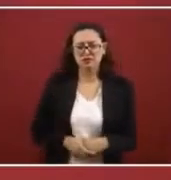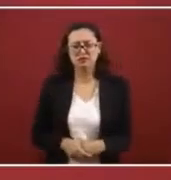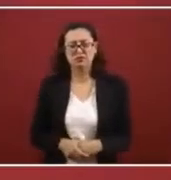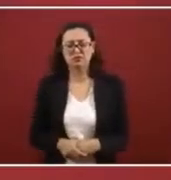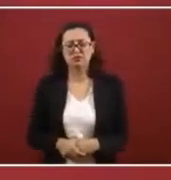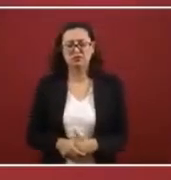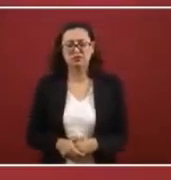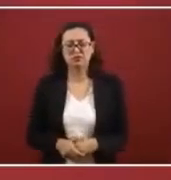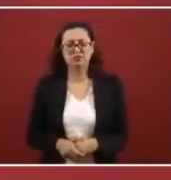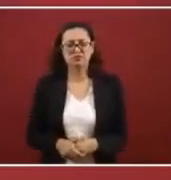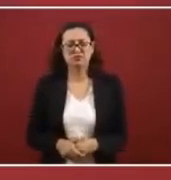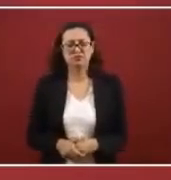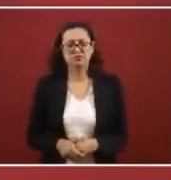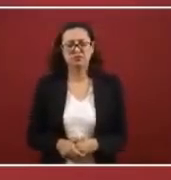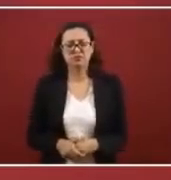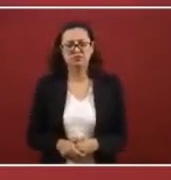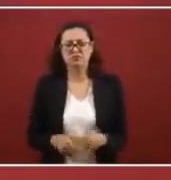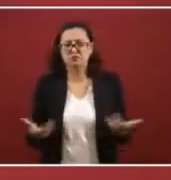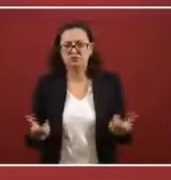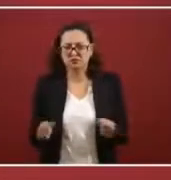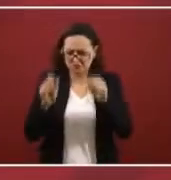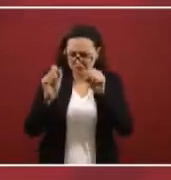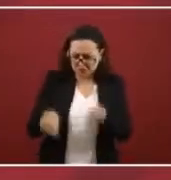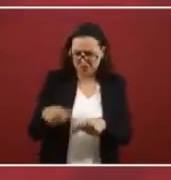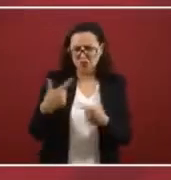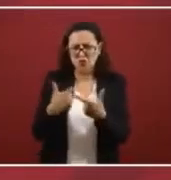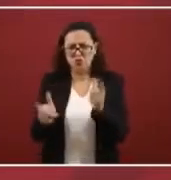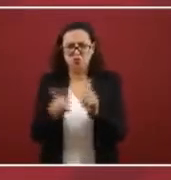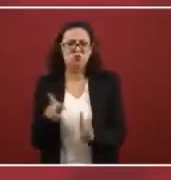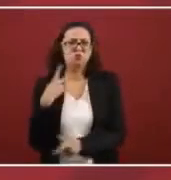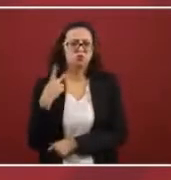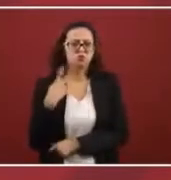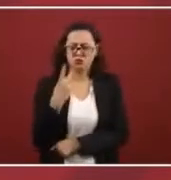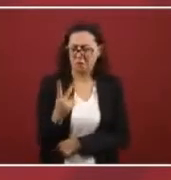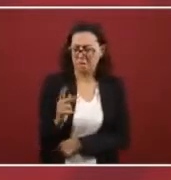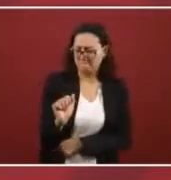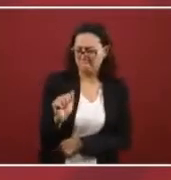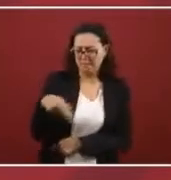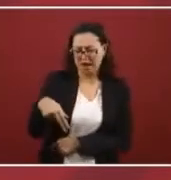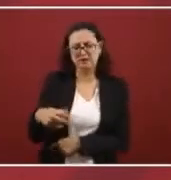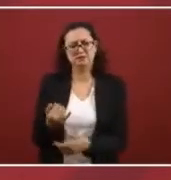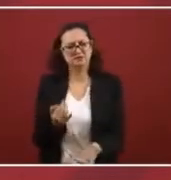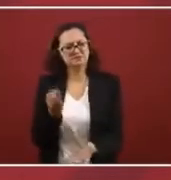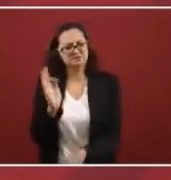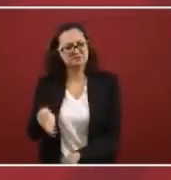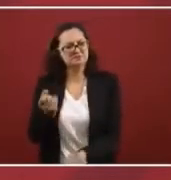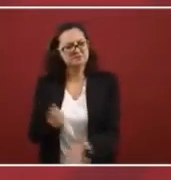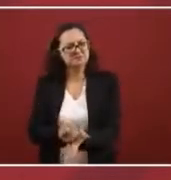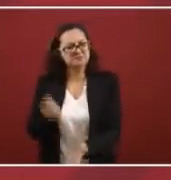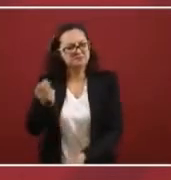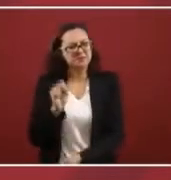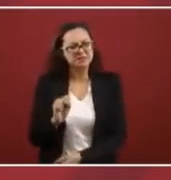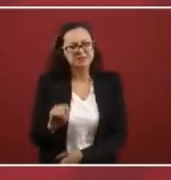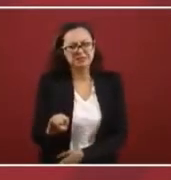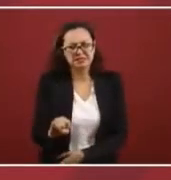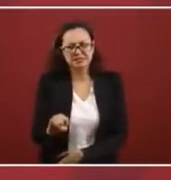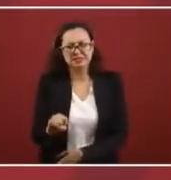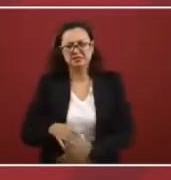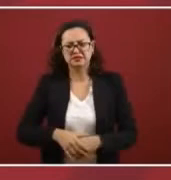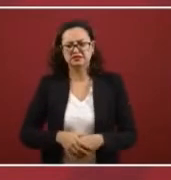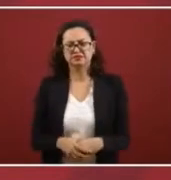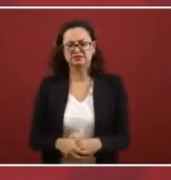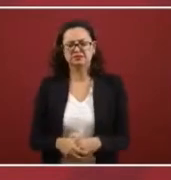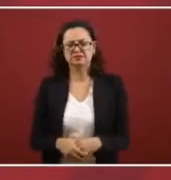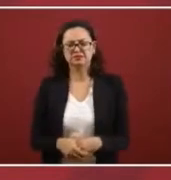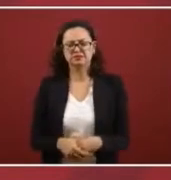empezando por starting with el PAN. The PAN. It's one of the parties. Entonces,